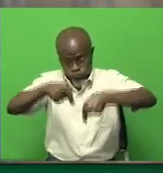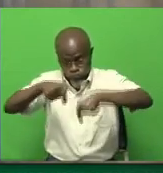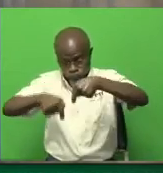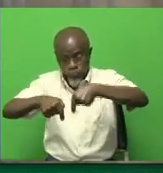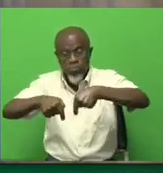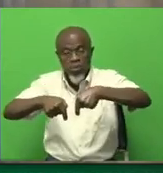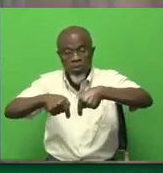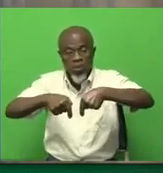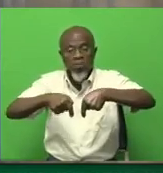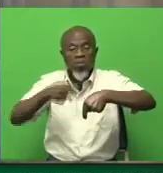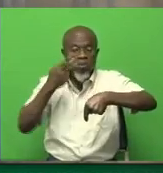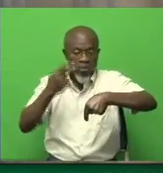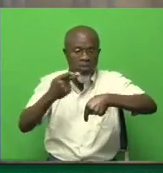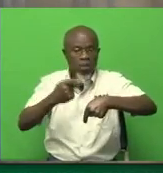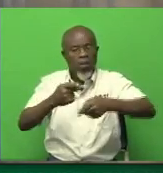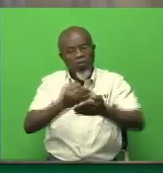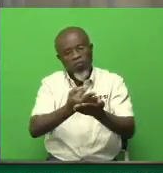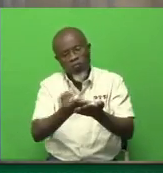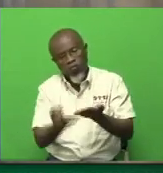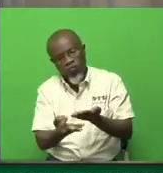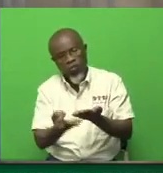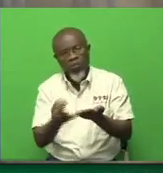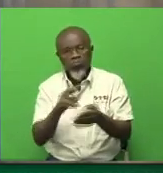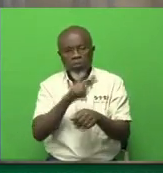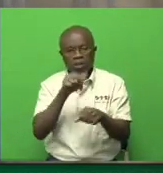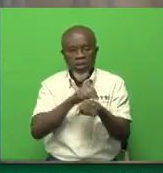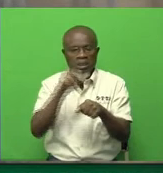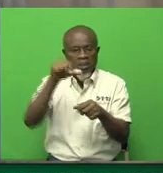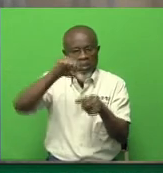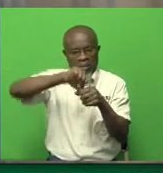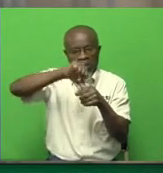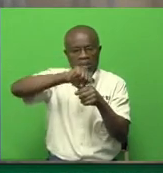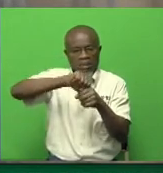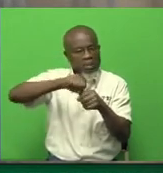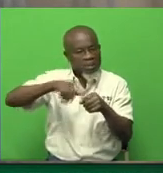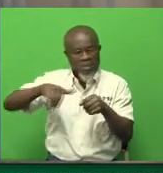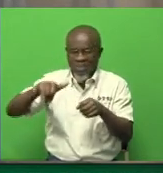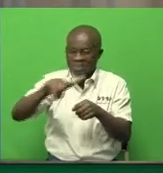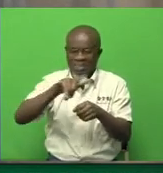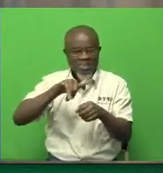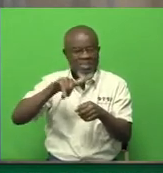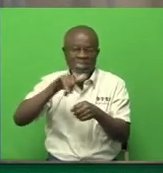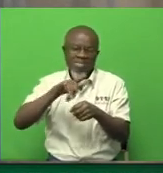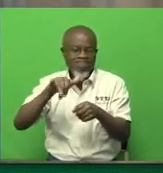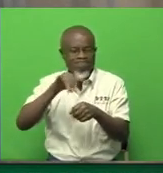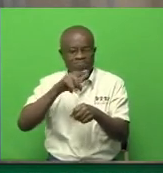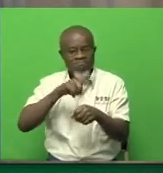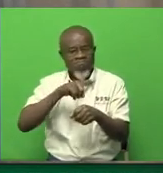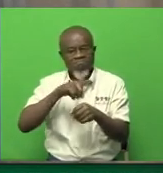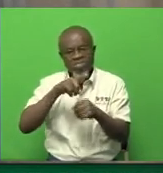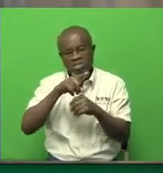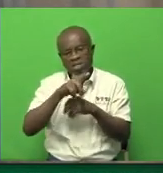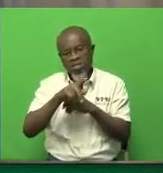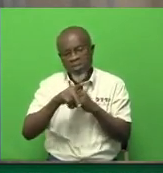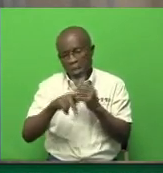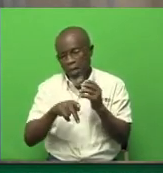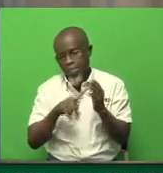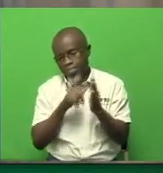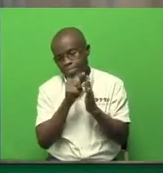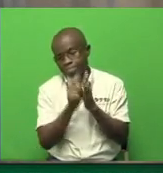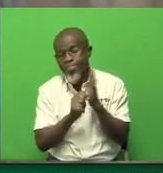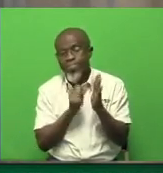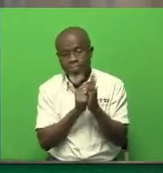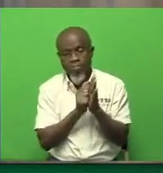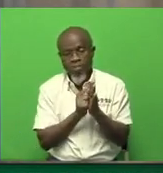behind the Fallen natural gas production by 32 percent at the same period that fall in natural gas production caused plant